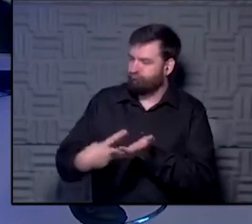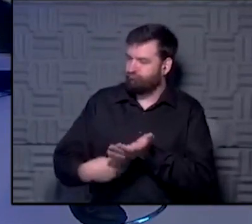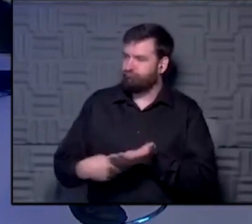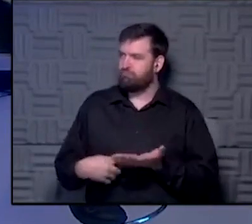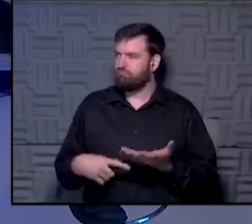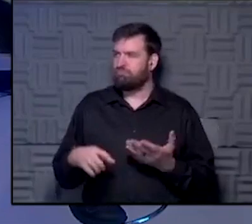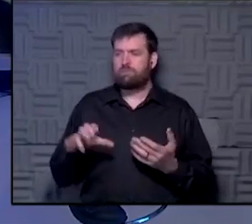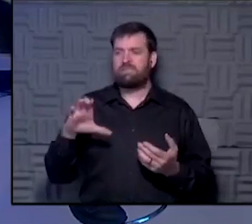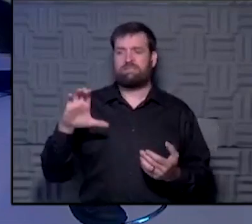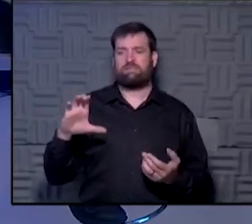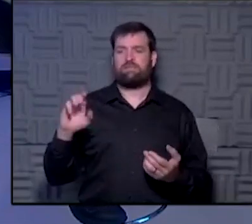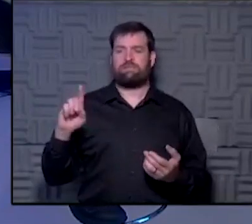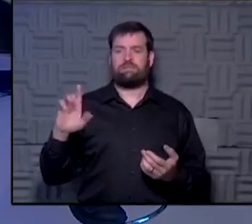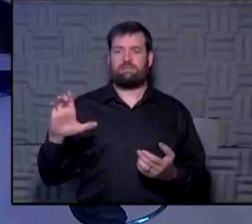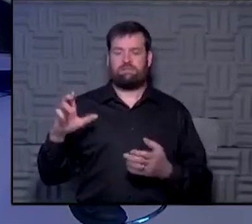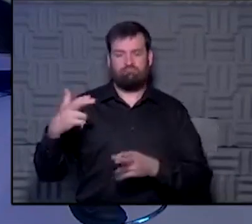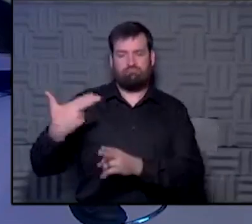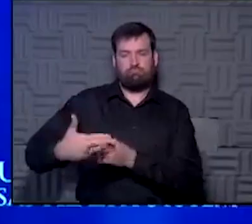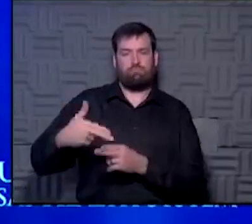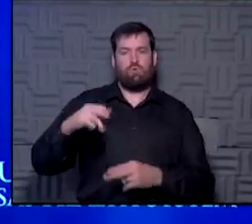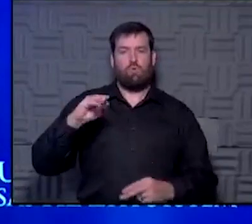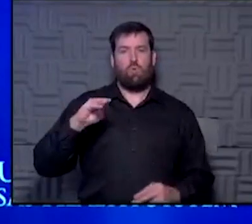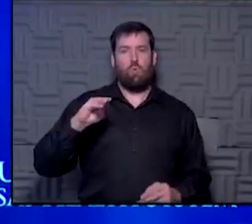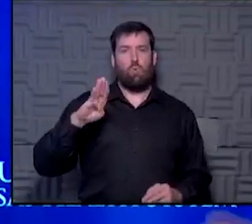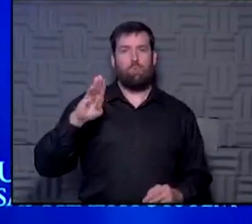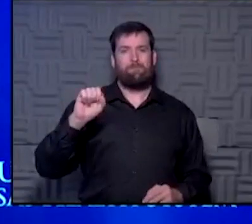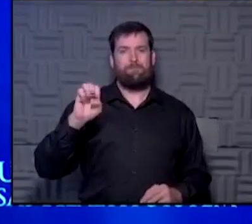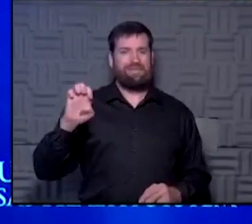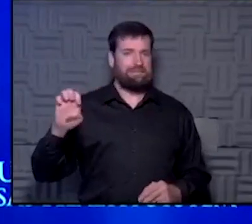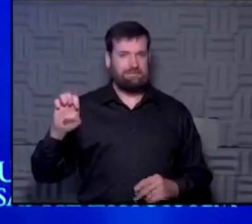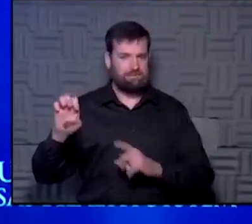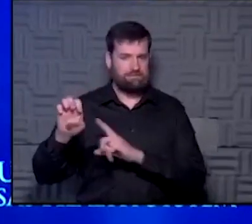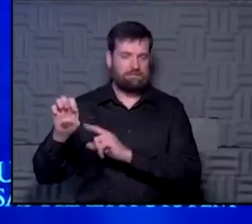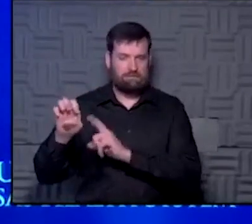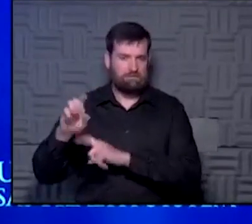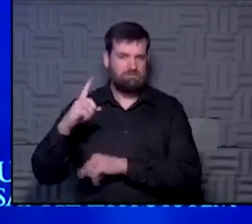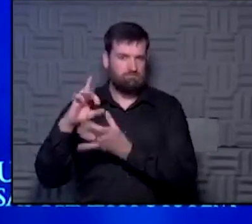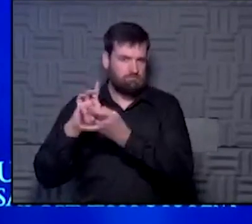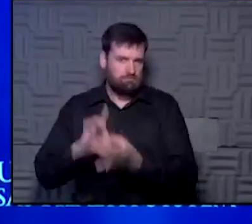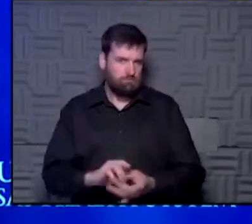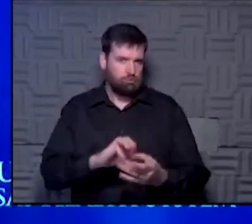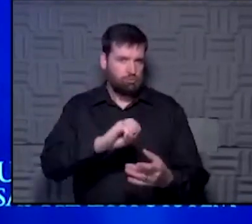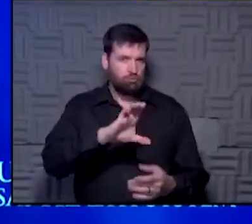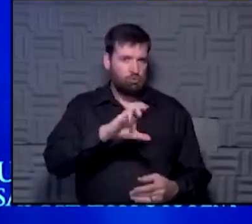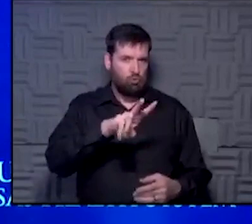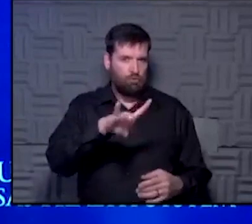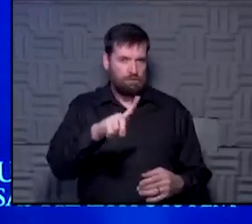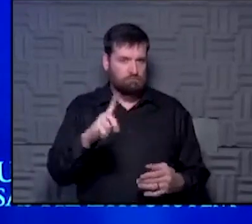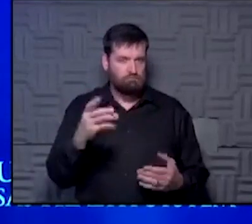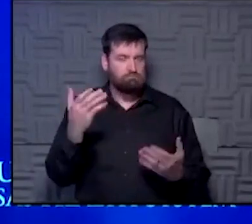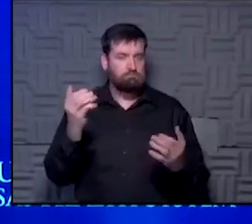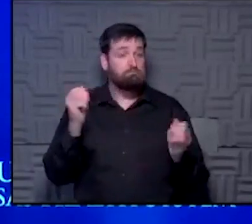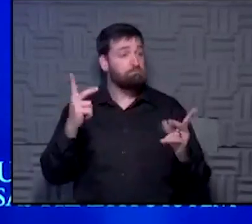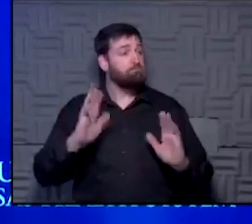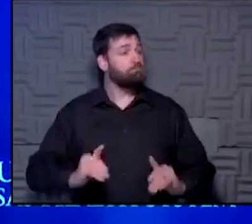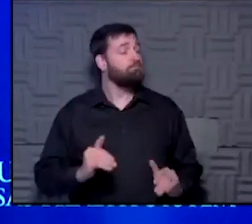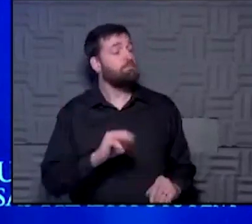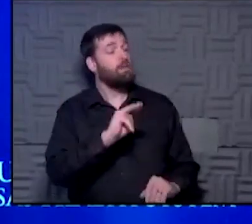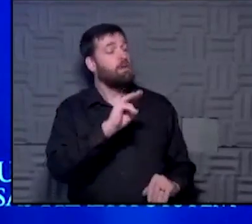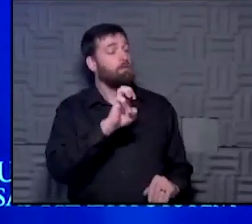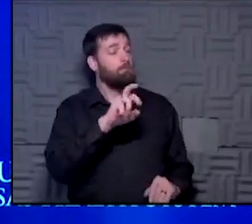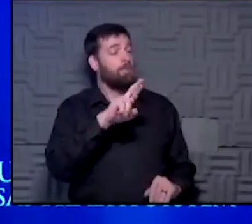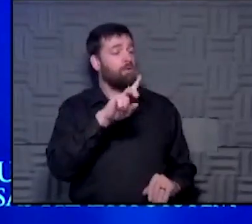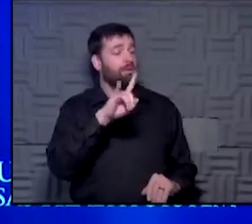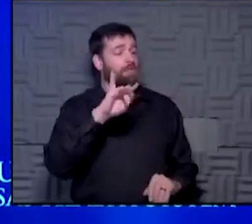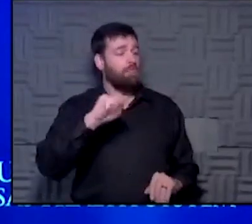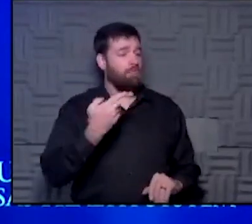does the CDC call obese when it comes to COVID that puts you at risk. Yeah. All right, Bob, next question. Meredith says,